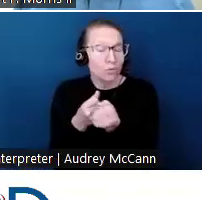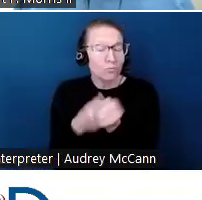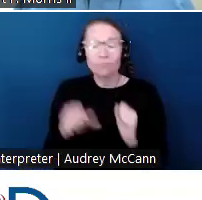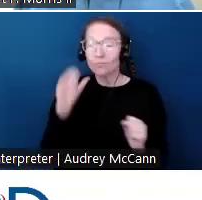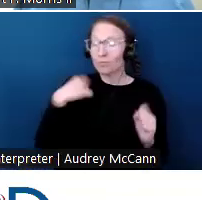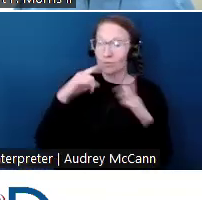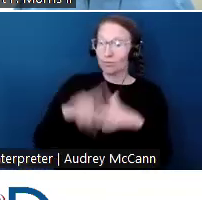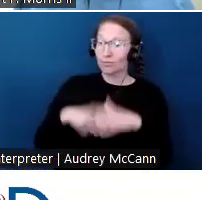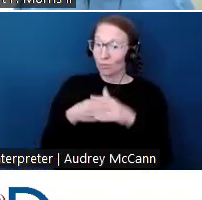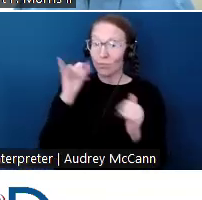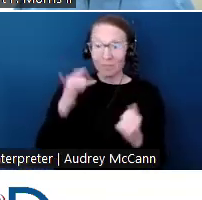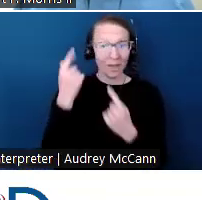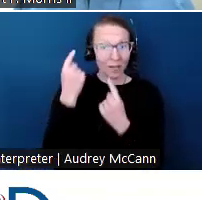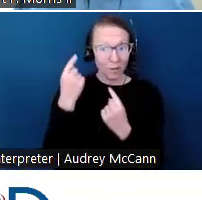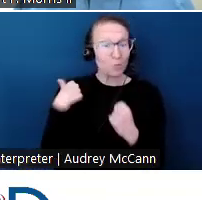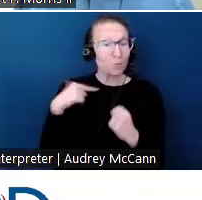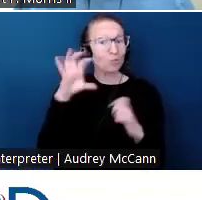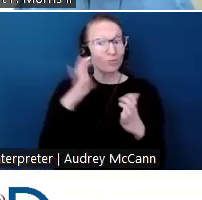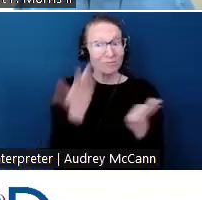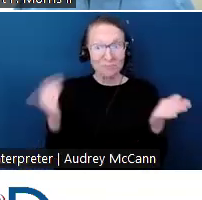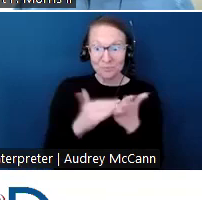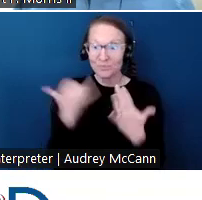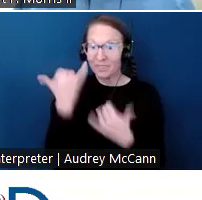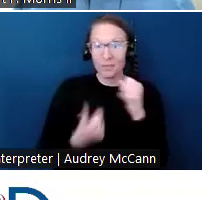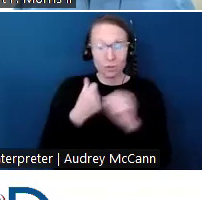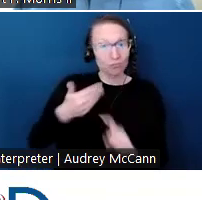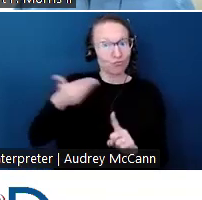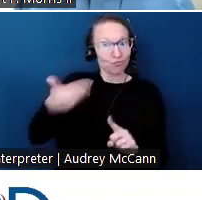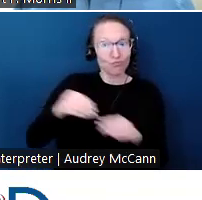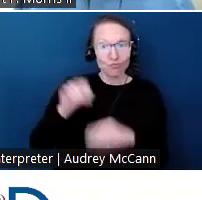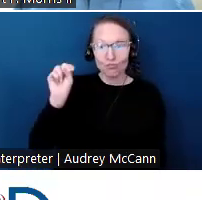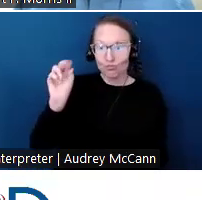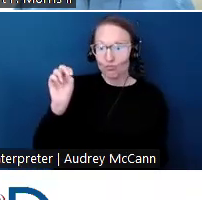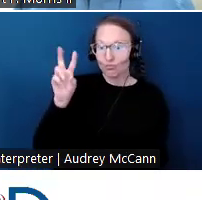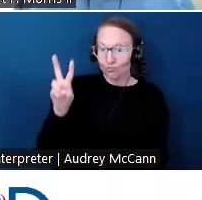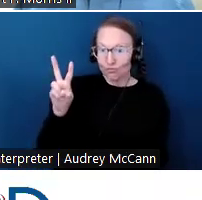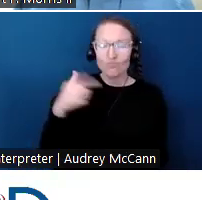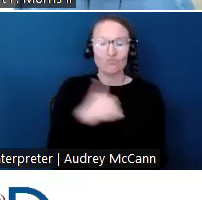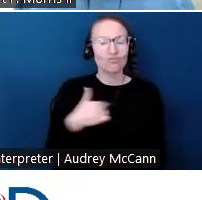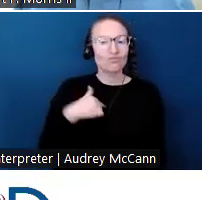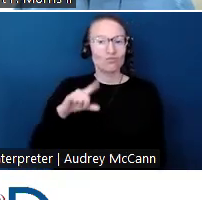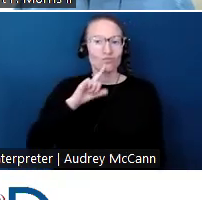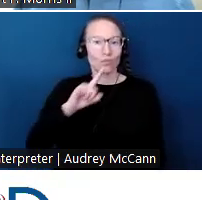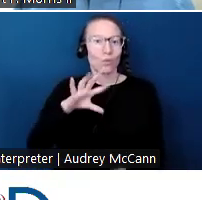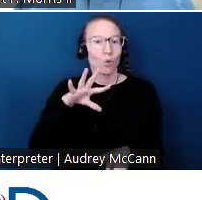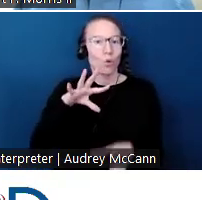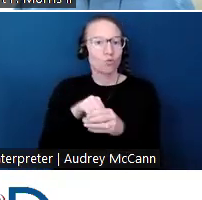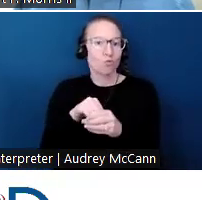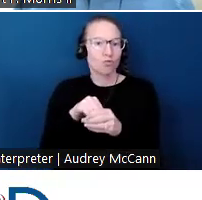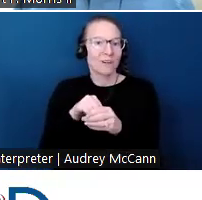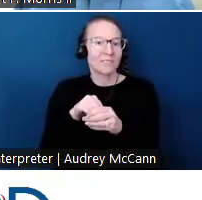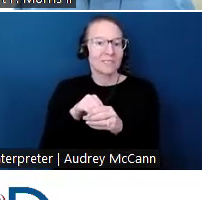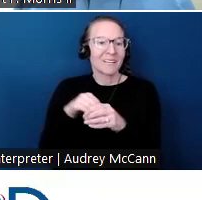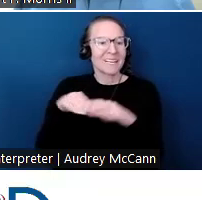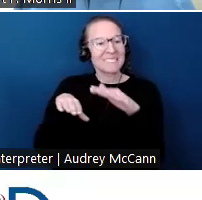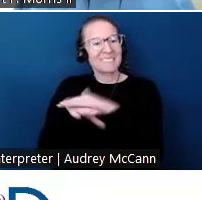last year. We're doing it again this year coming up in November, and we'll be incorporating a accessibility